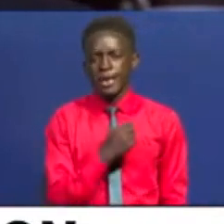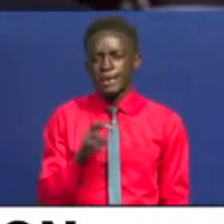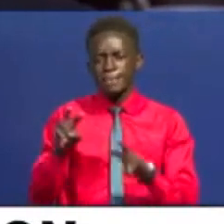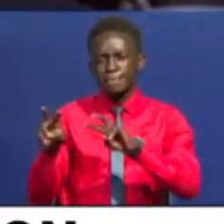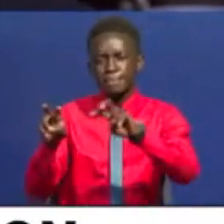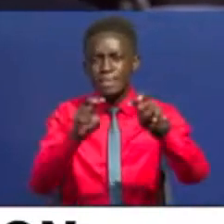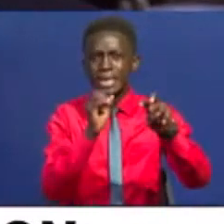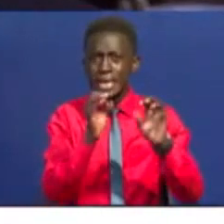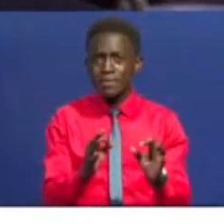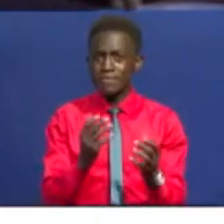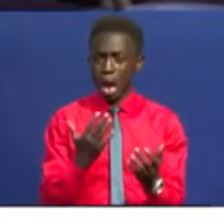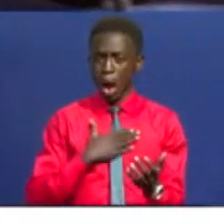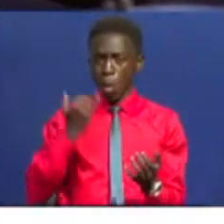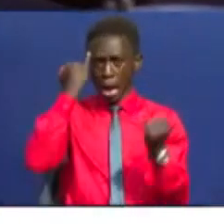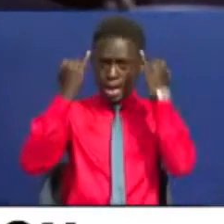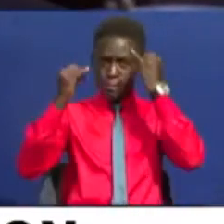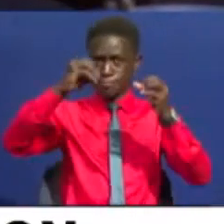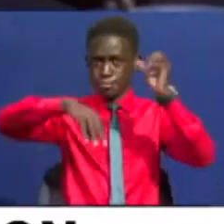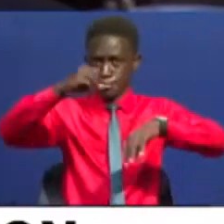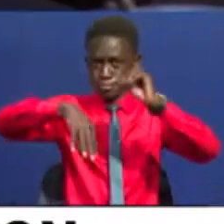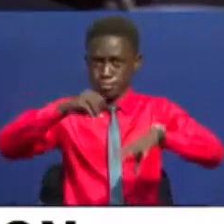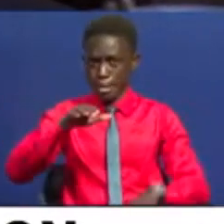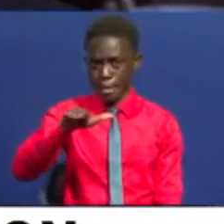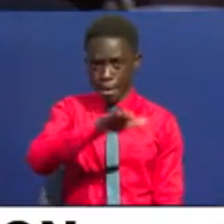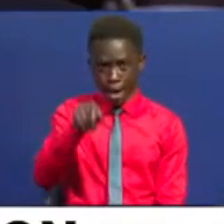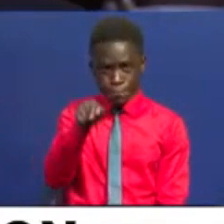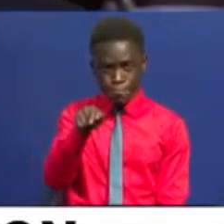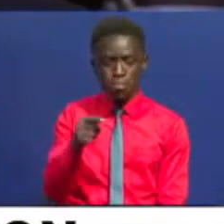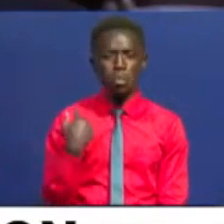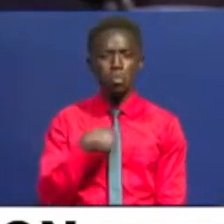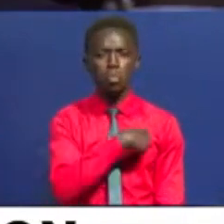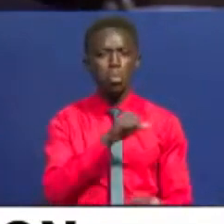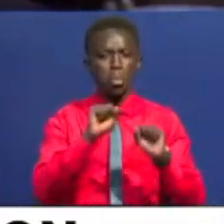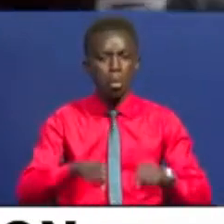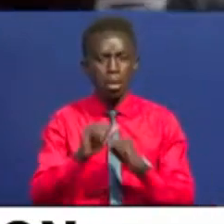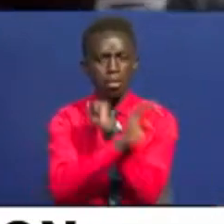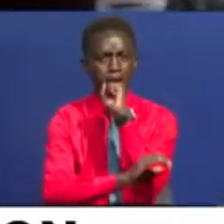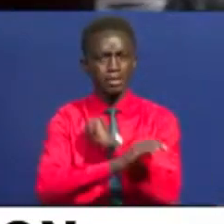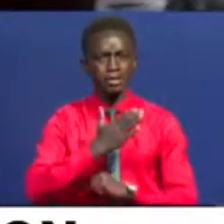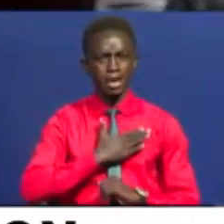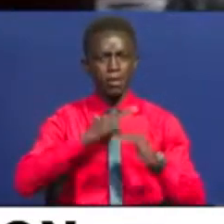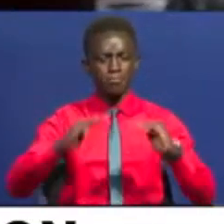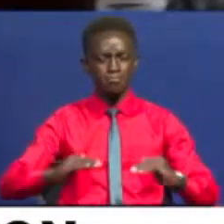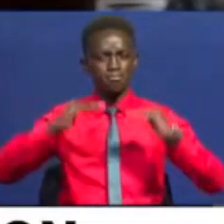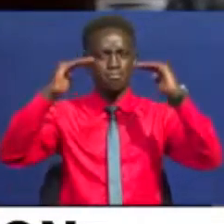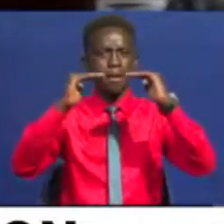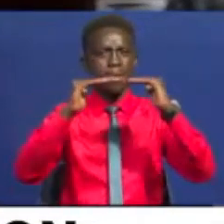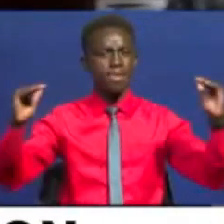inputs into this area, then we'll really be able to move our country, you know, to the next levels. With private